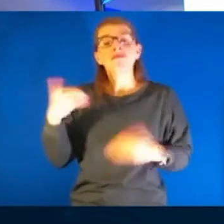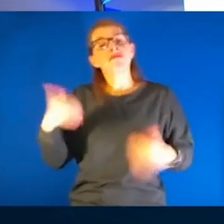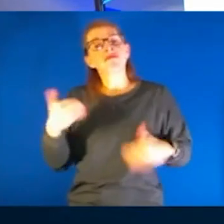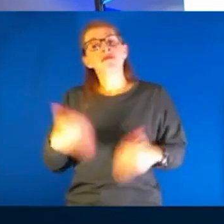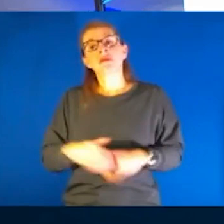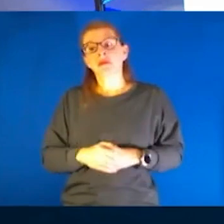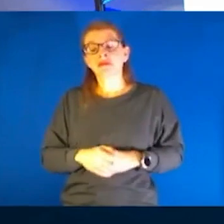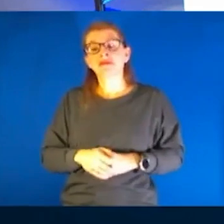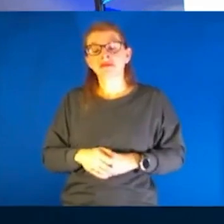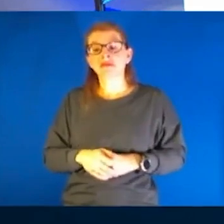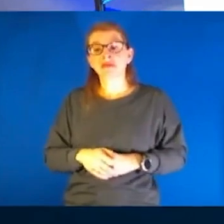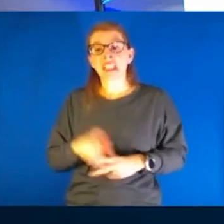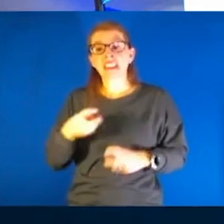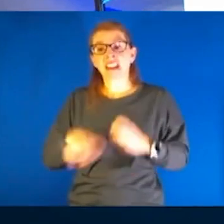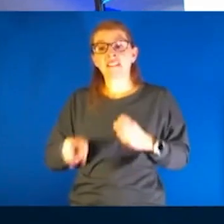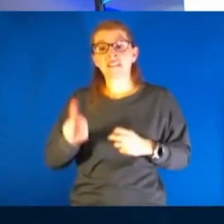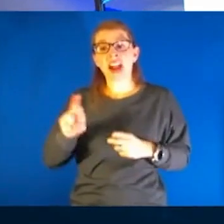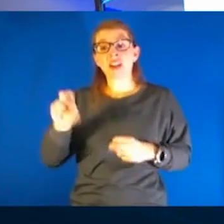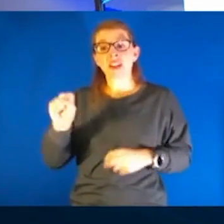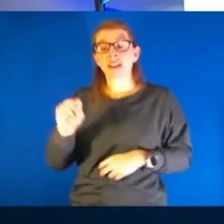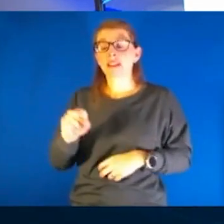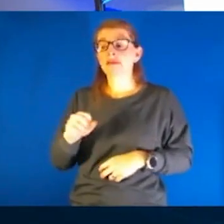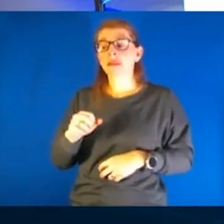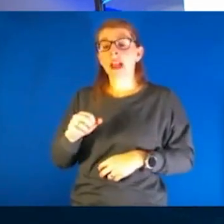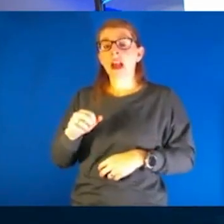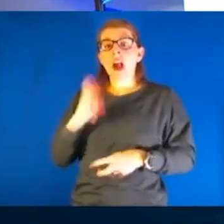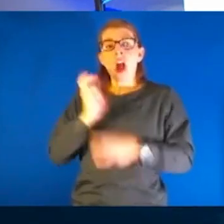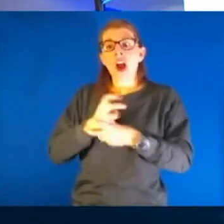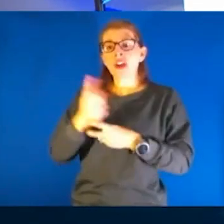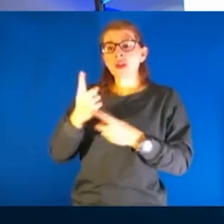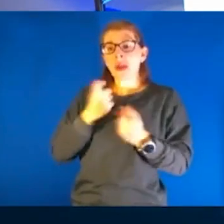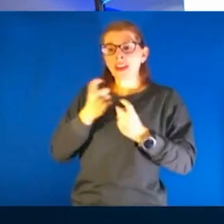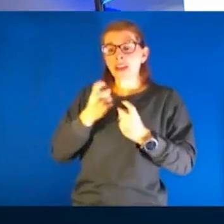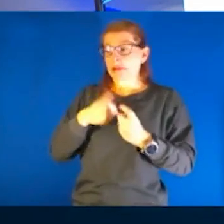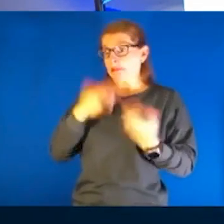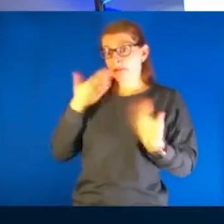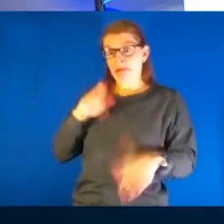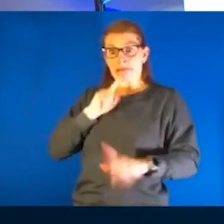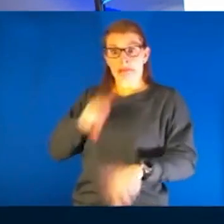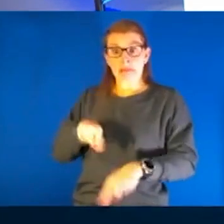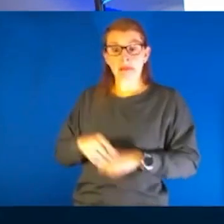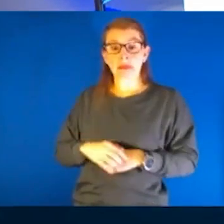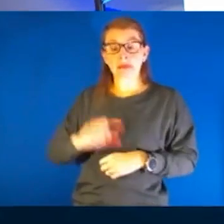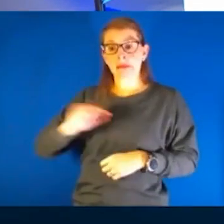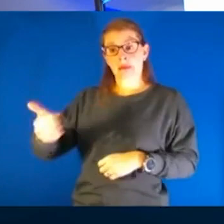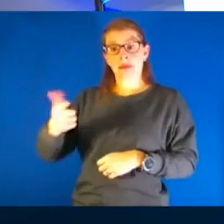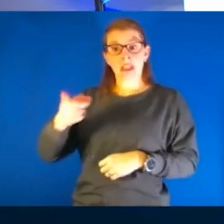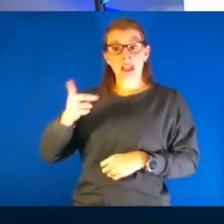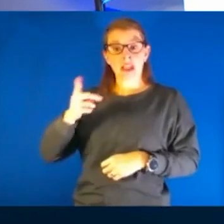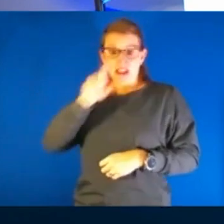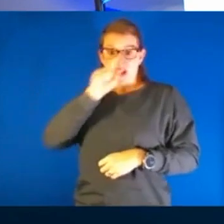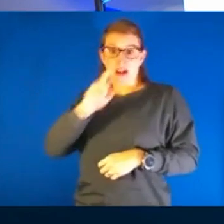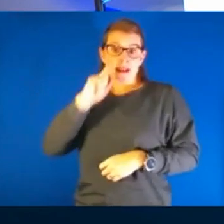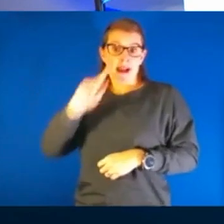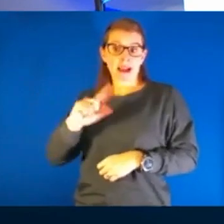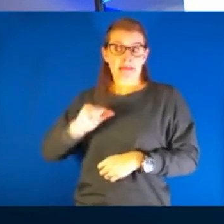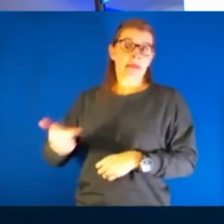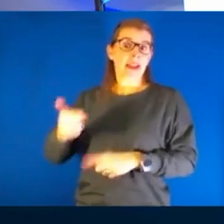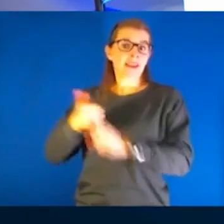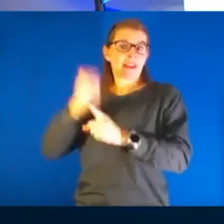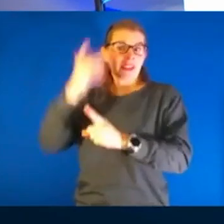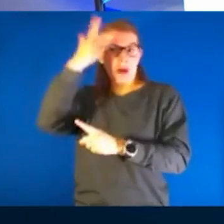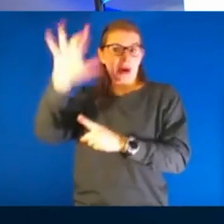yes, I love Depanoc. These hard questions come in I don't know the answer to. That's when I act like I'm really smart. I said Depanoc. All